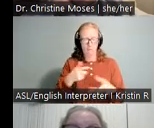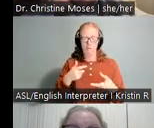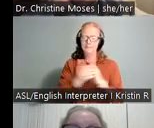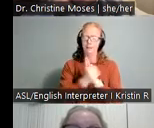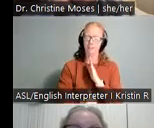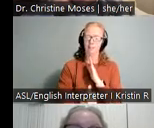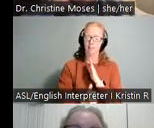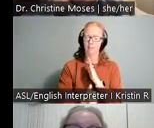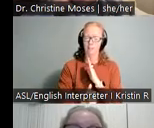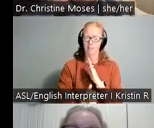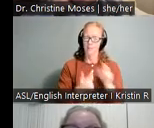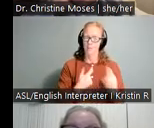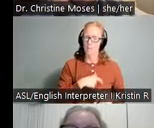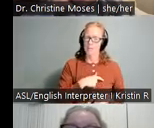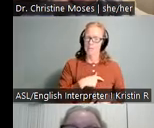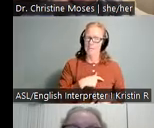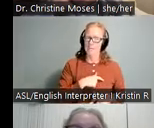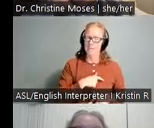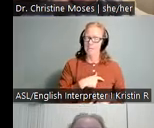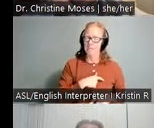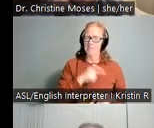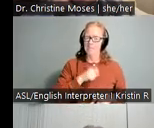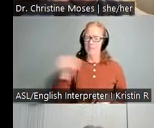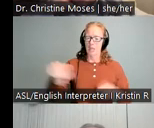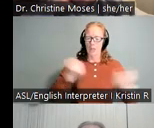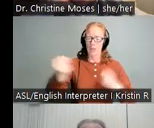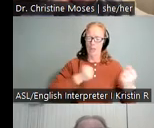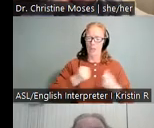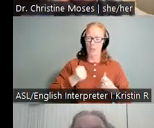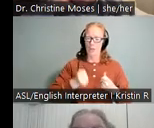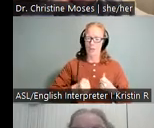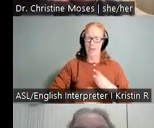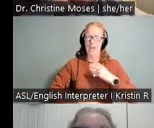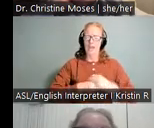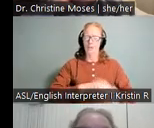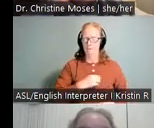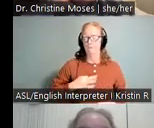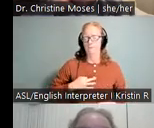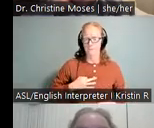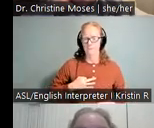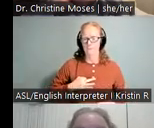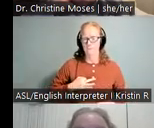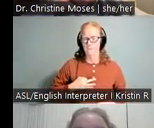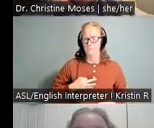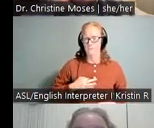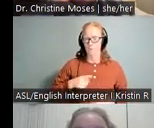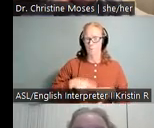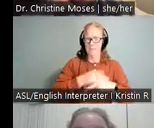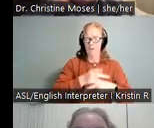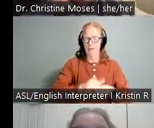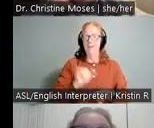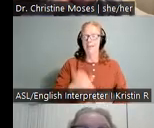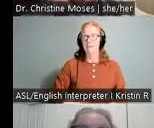skills that we would probably then be having to bring in an additional staff person just who does that, if not